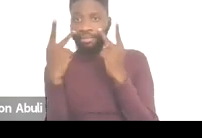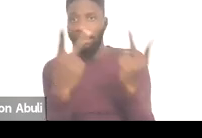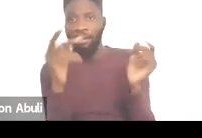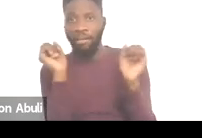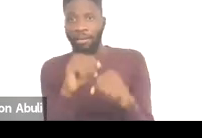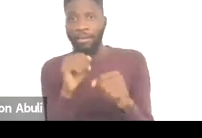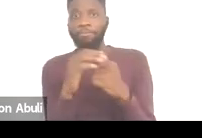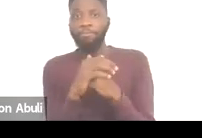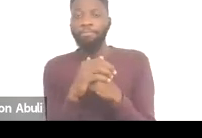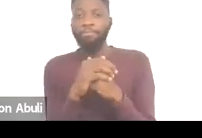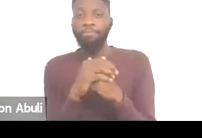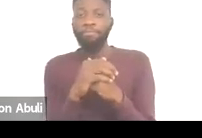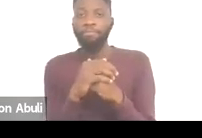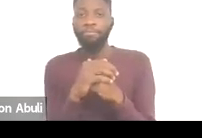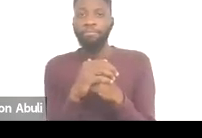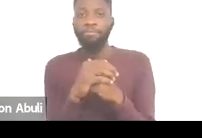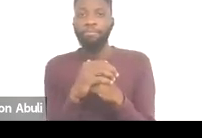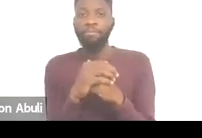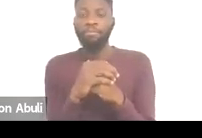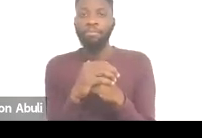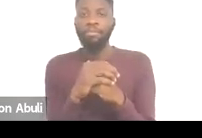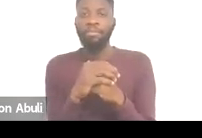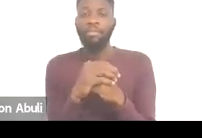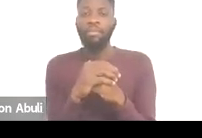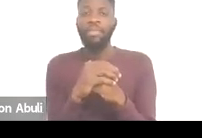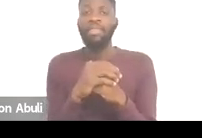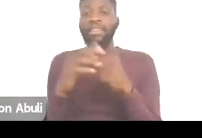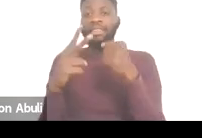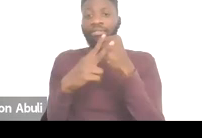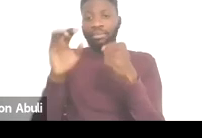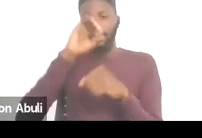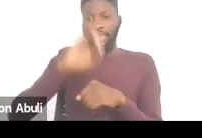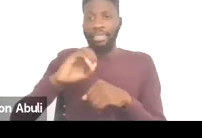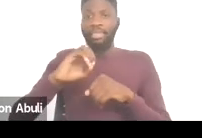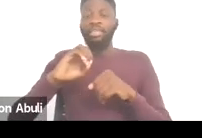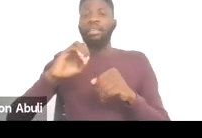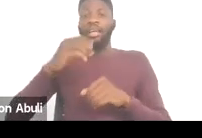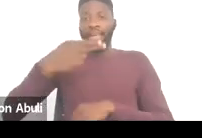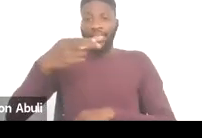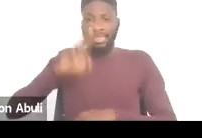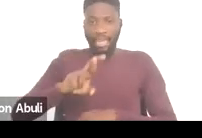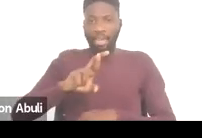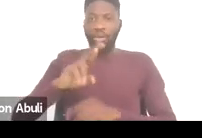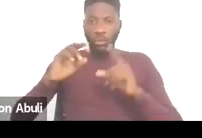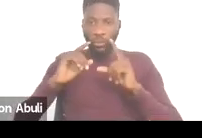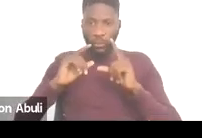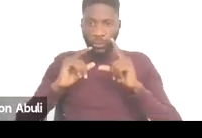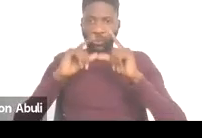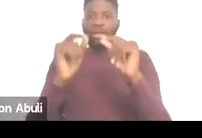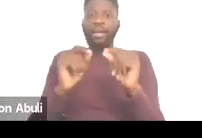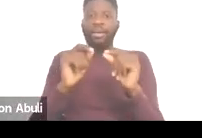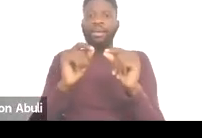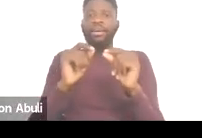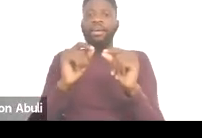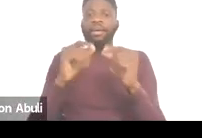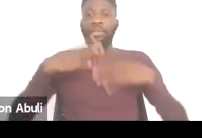a quote that is listed over there, that 70% of human resource officials cited deficiency among graduates in applied skills such